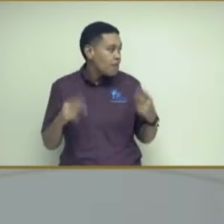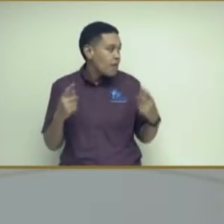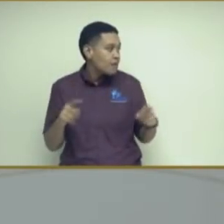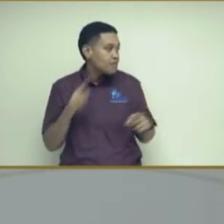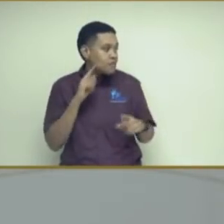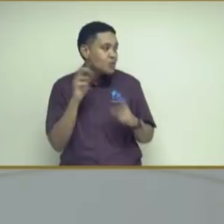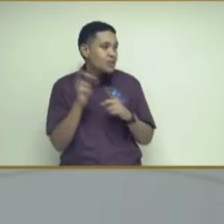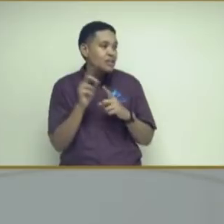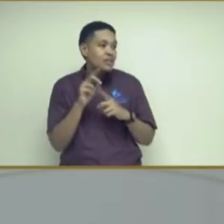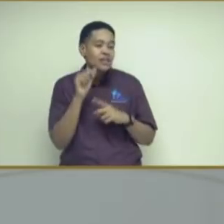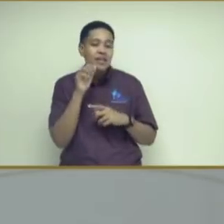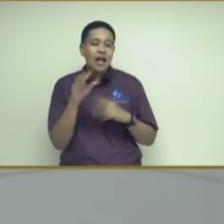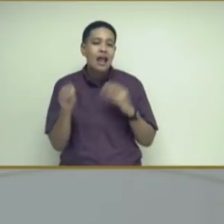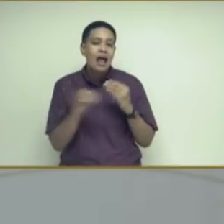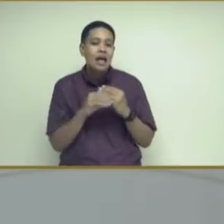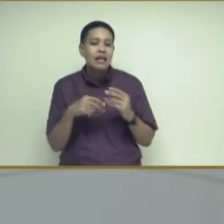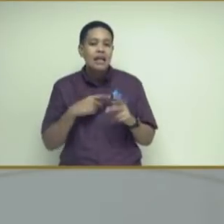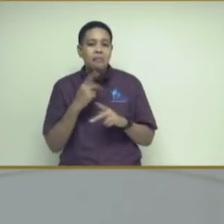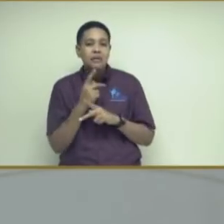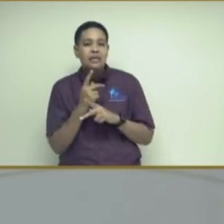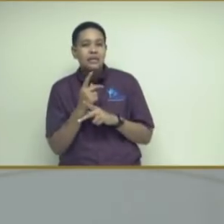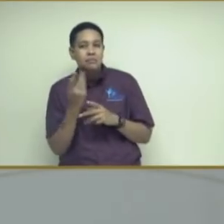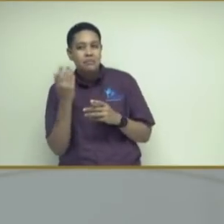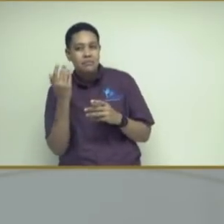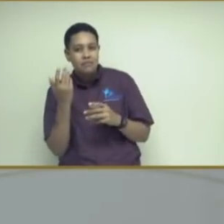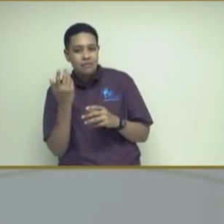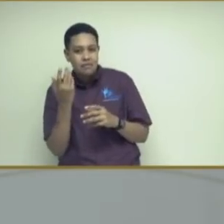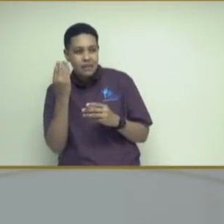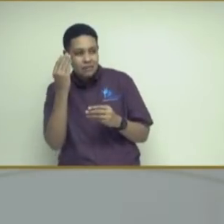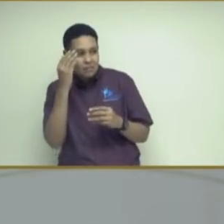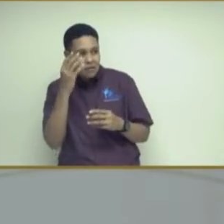up, and I've been keeping track of the data.